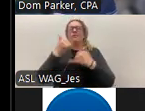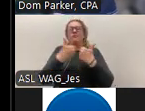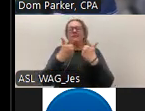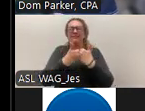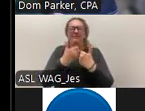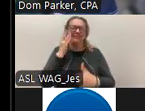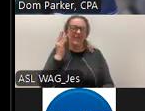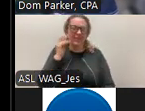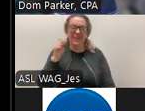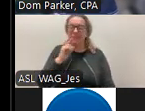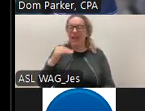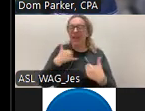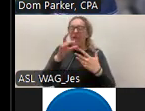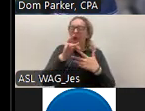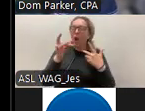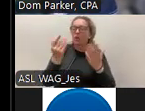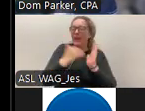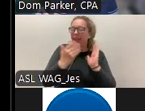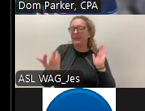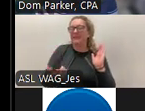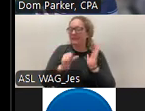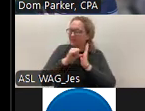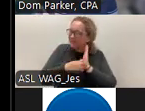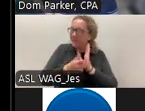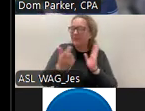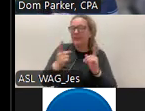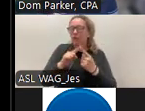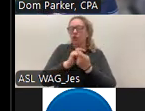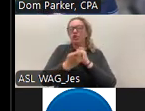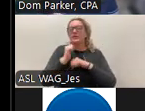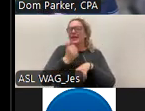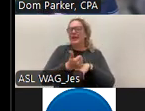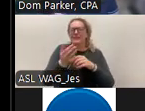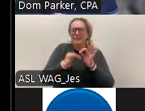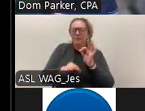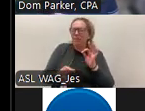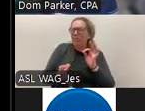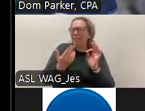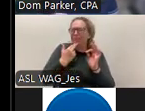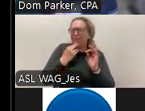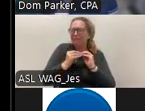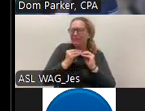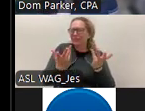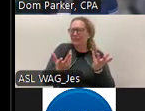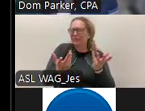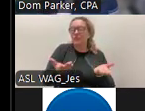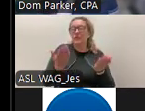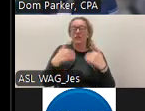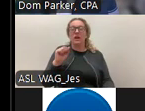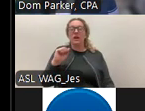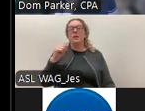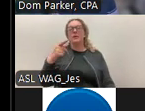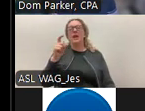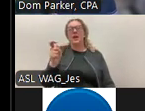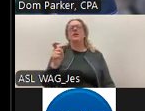experience just by having that option again to change the settings. There is an APX design